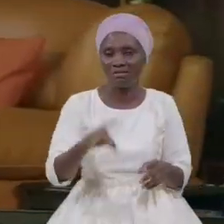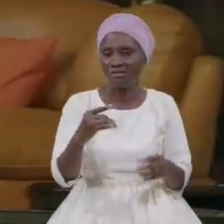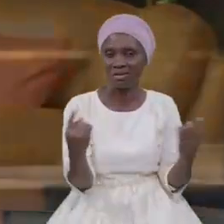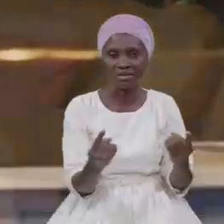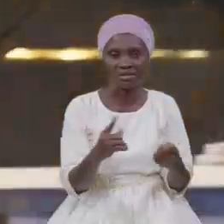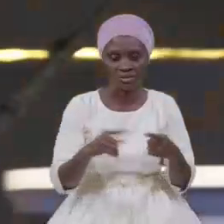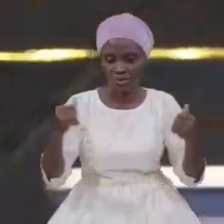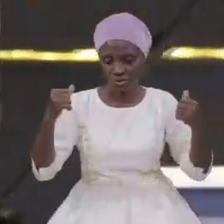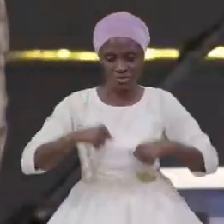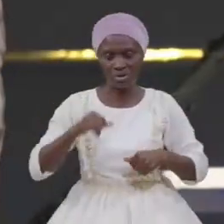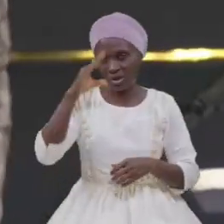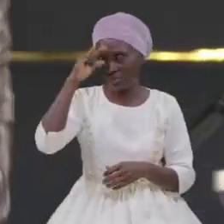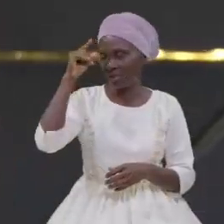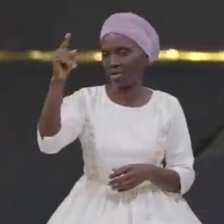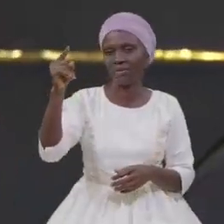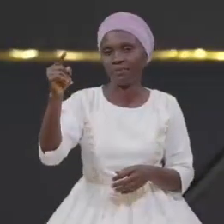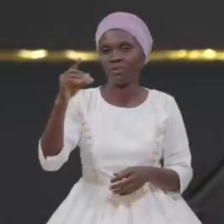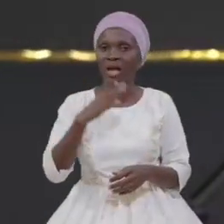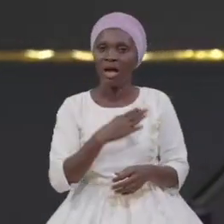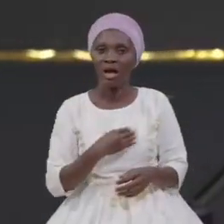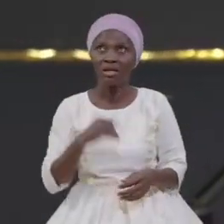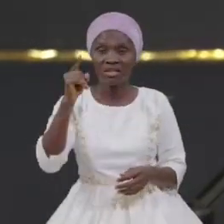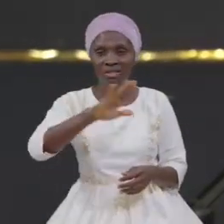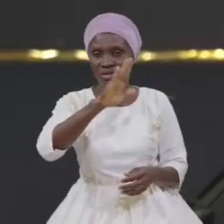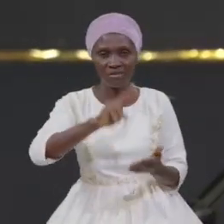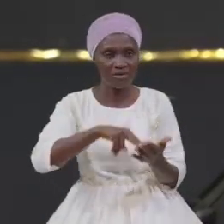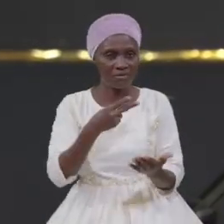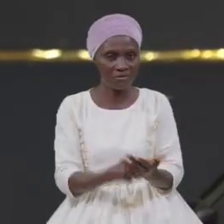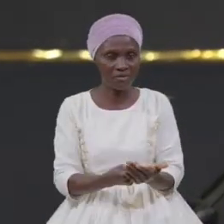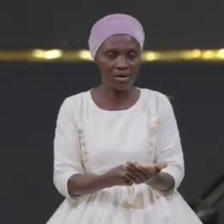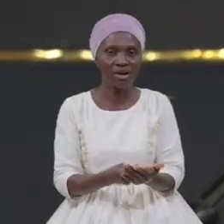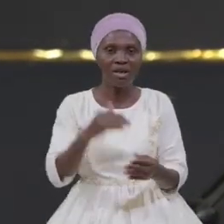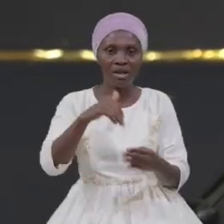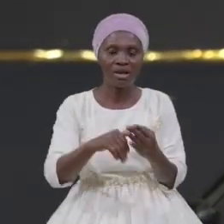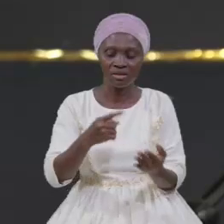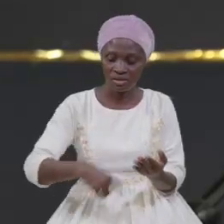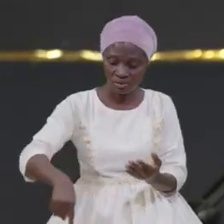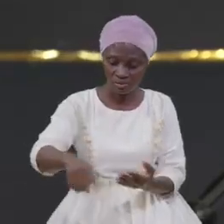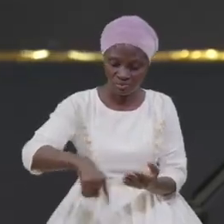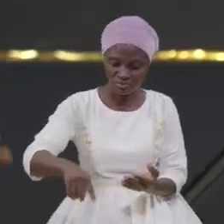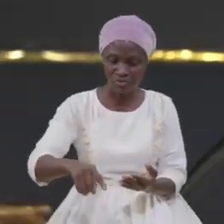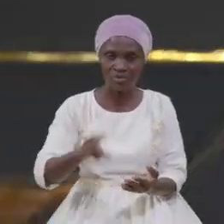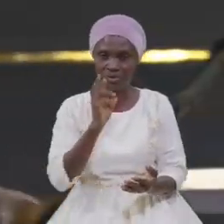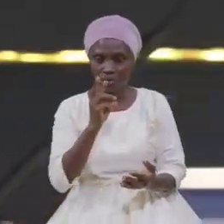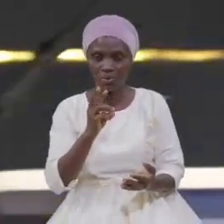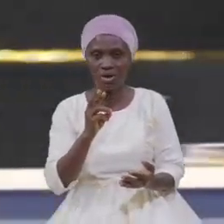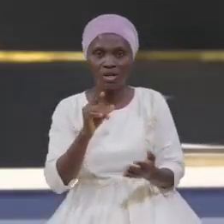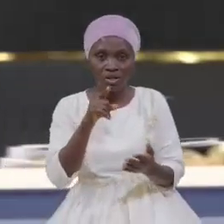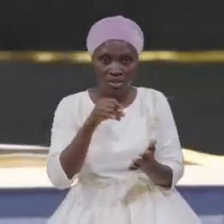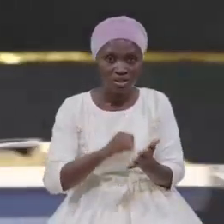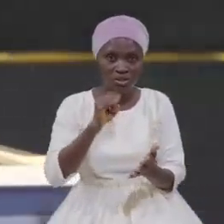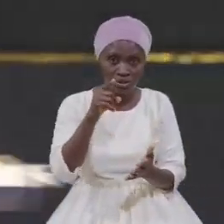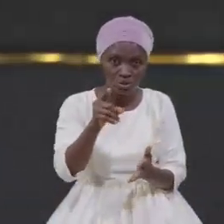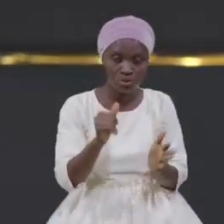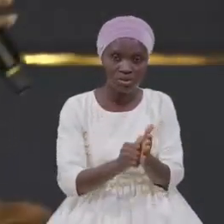there, he never fell into the well. You are in the well all have sinned and come short of the glory